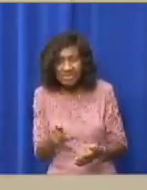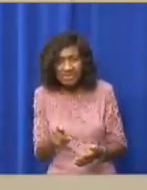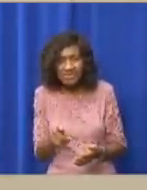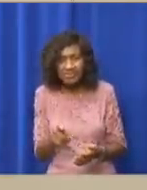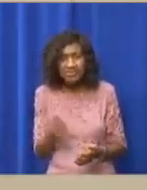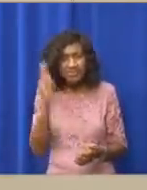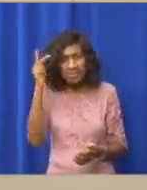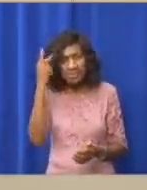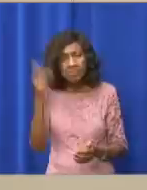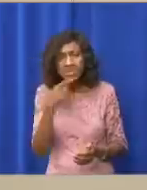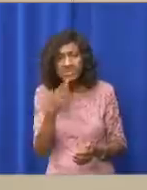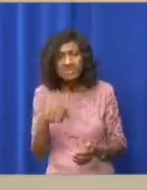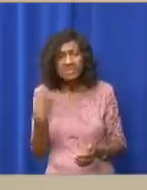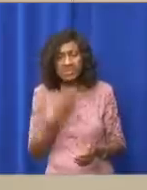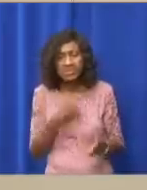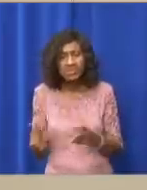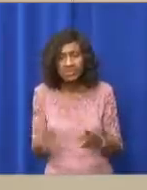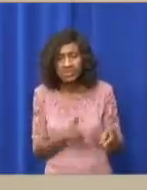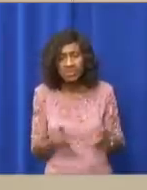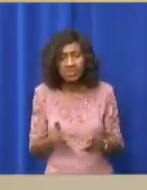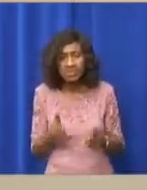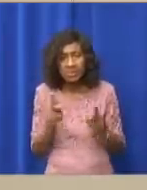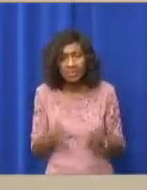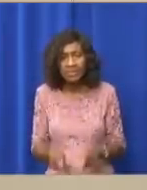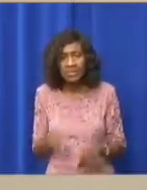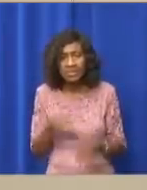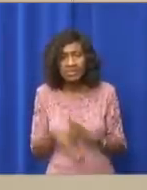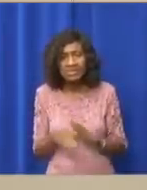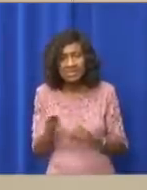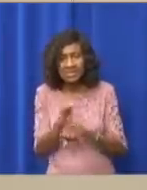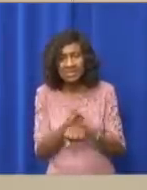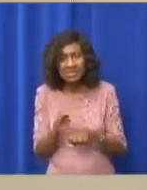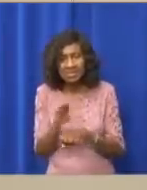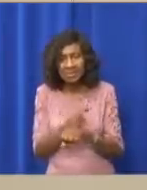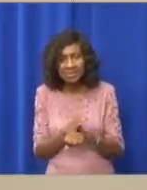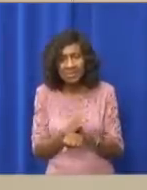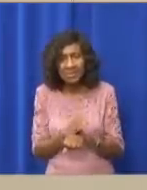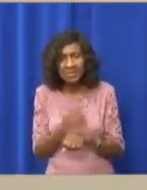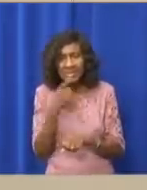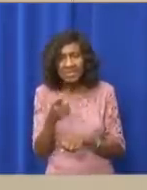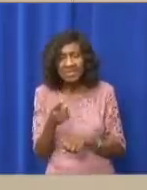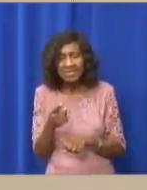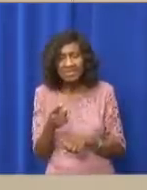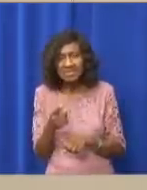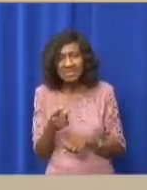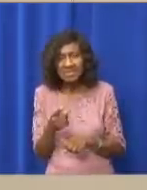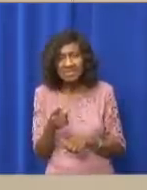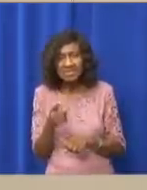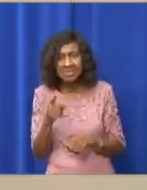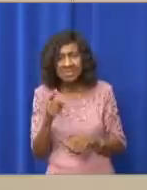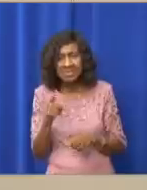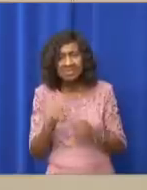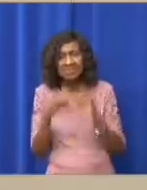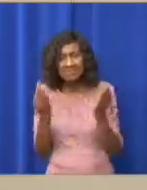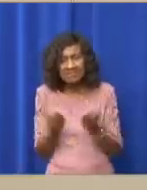So I have a family of 3, a family of 4. It's me and my 2 sons. Why can't the 3 of us go or the 4 of us go